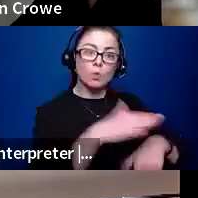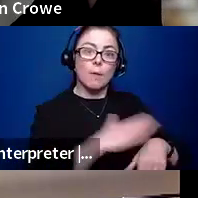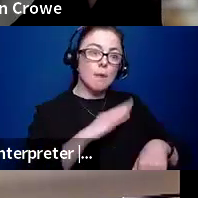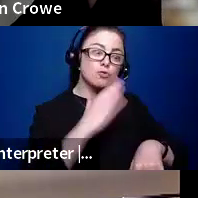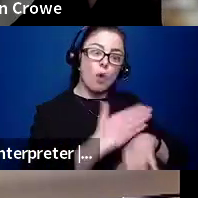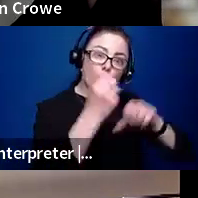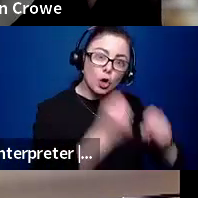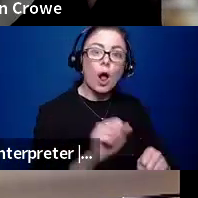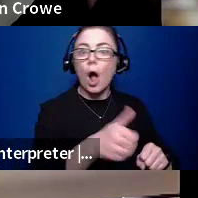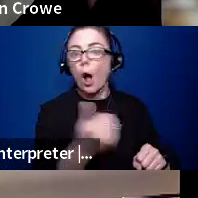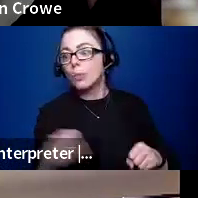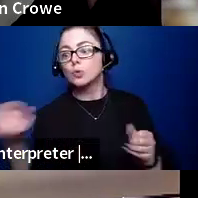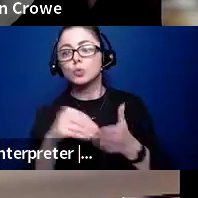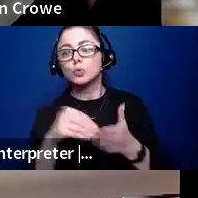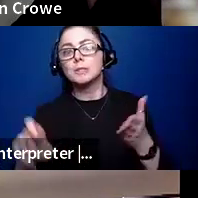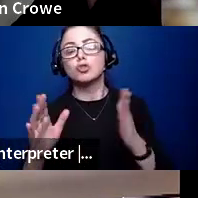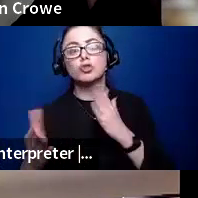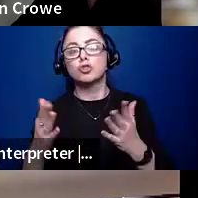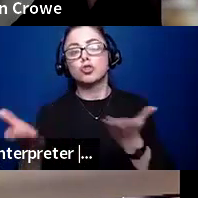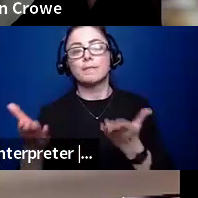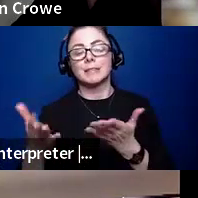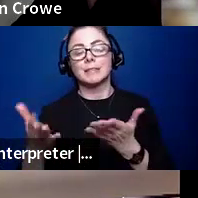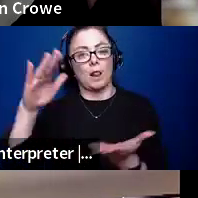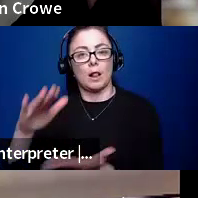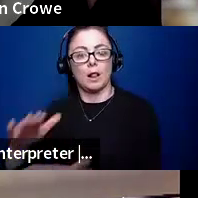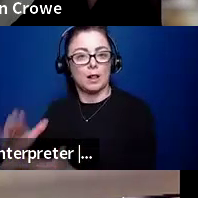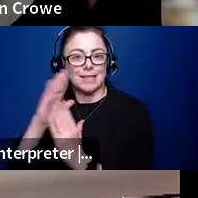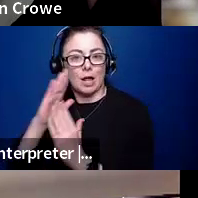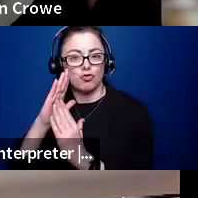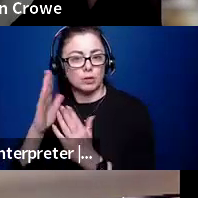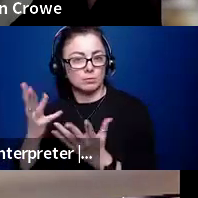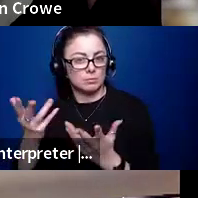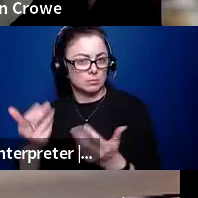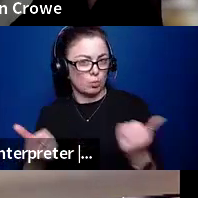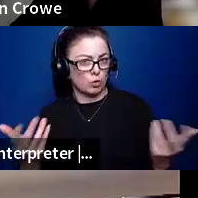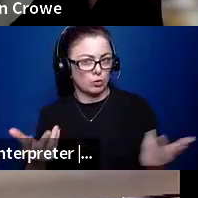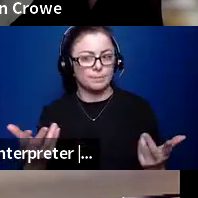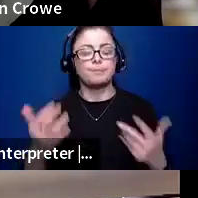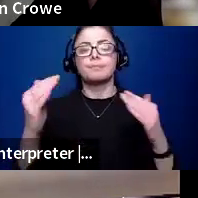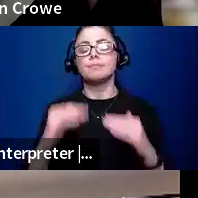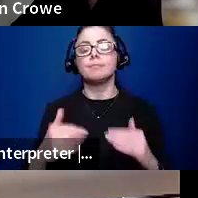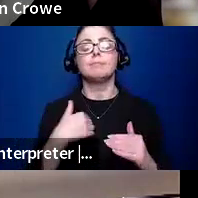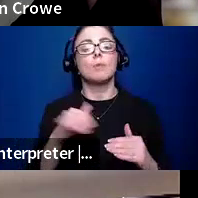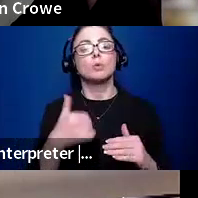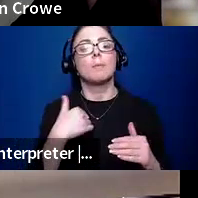those services would not get them? And then I'm just concerned, like,